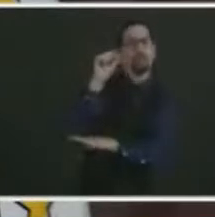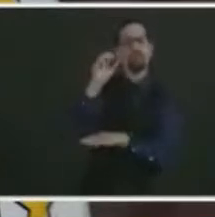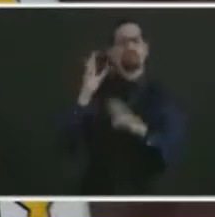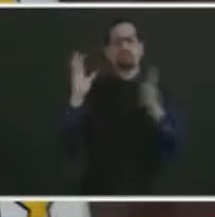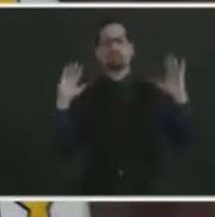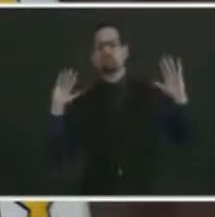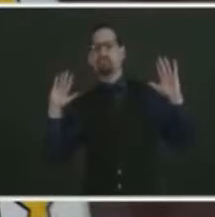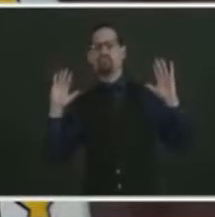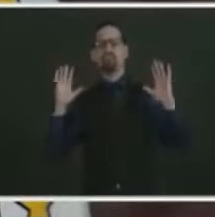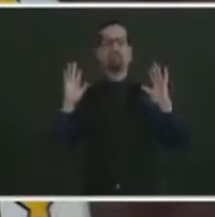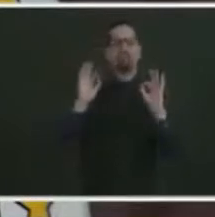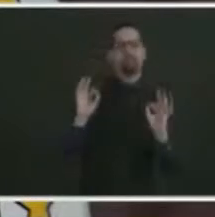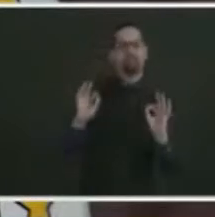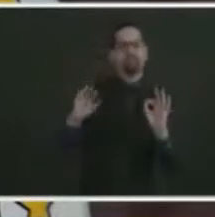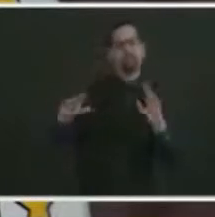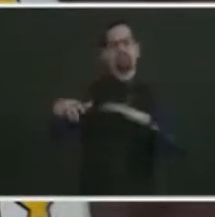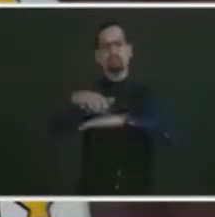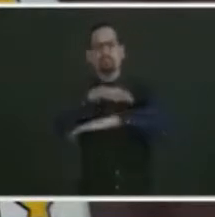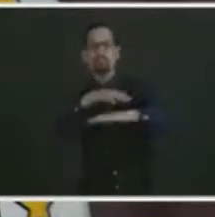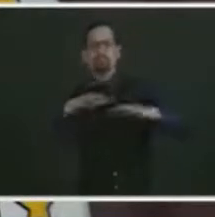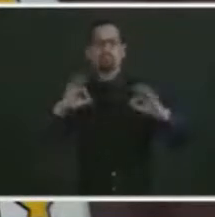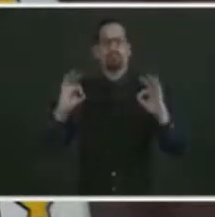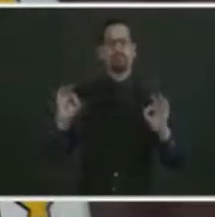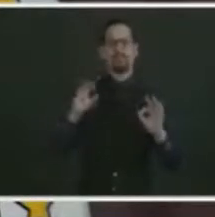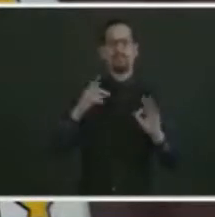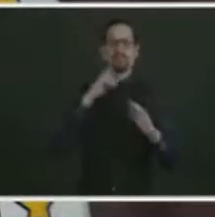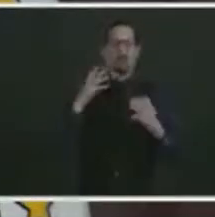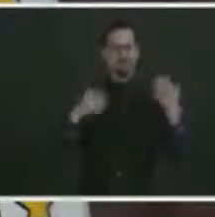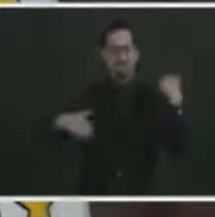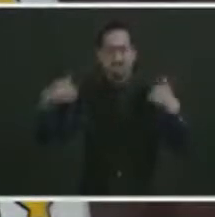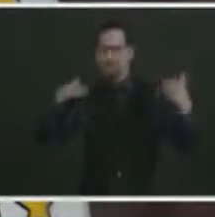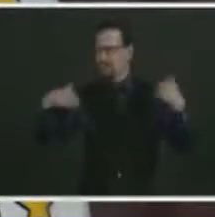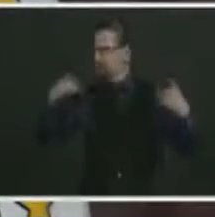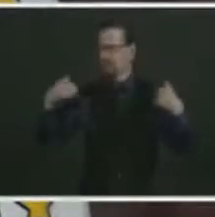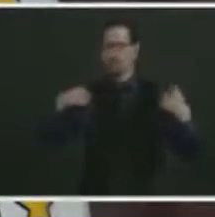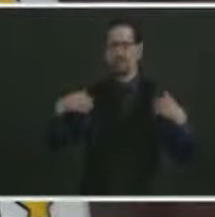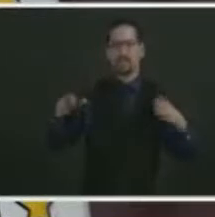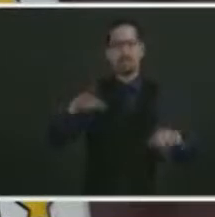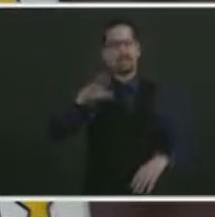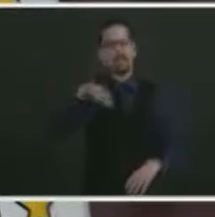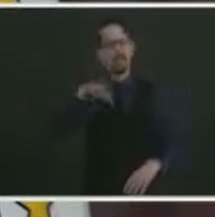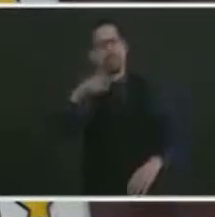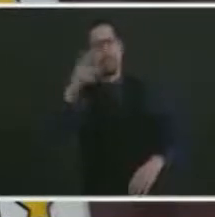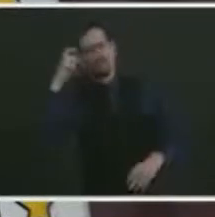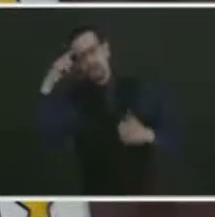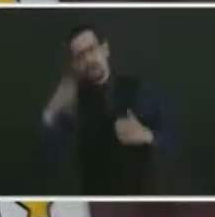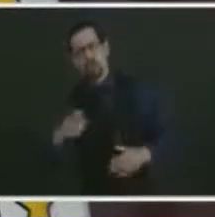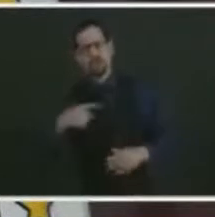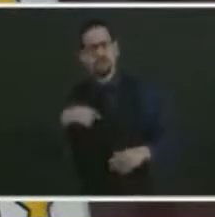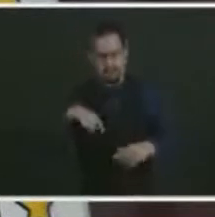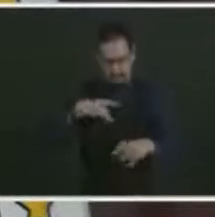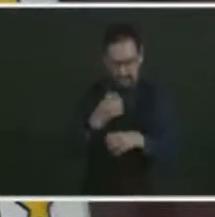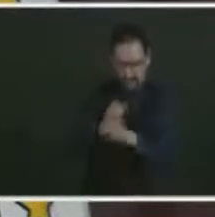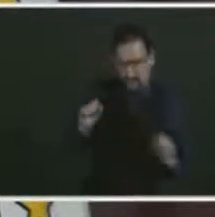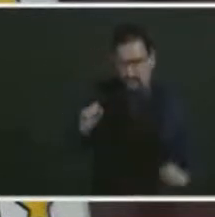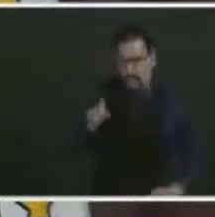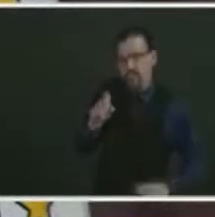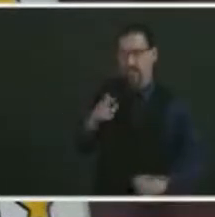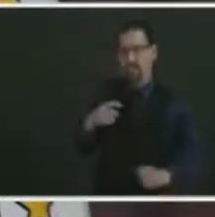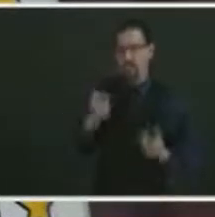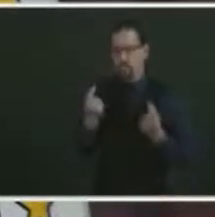So I'm getting asked constantly, Governor, are we safe? Where do we go from here? Are we